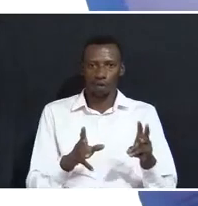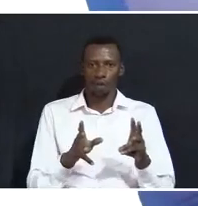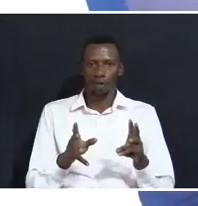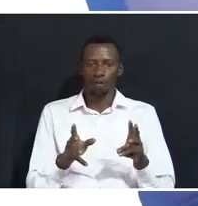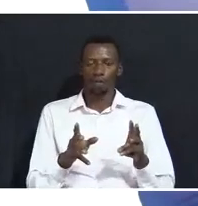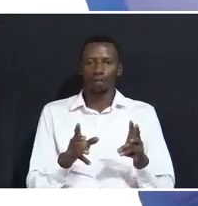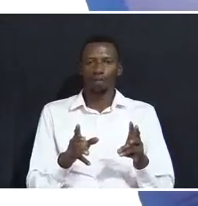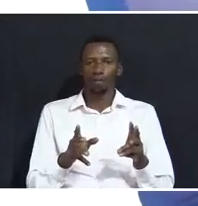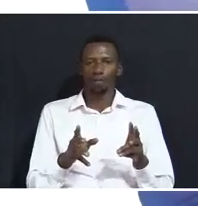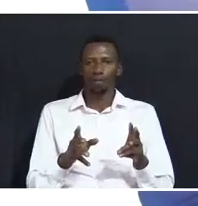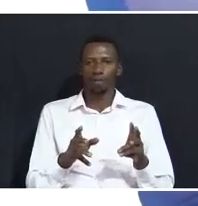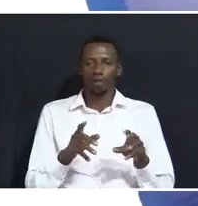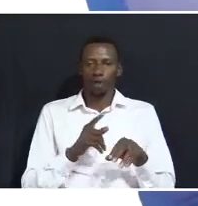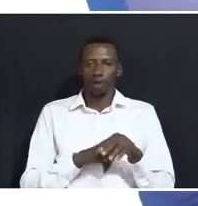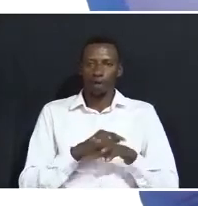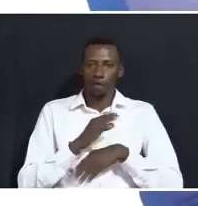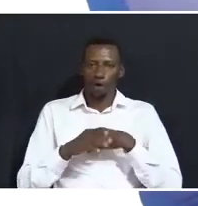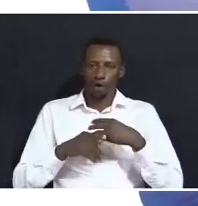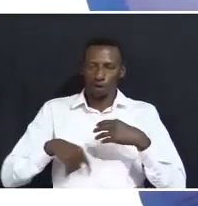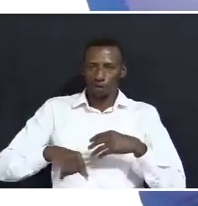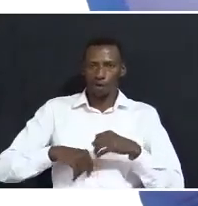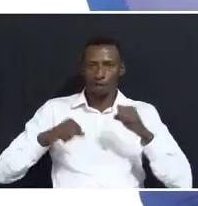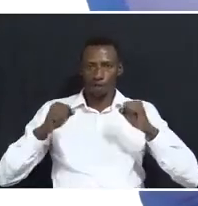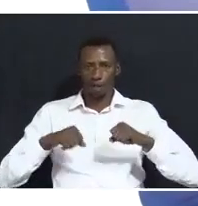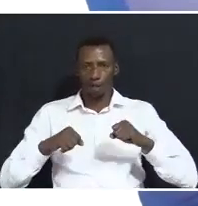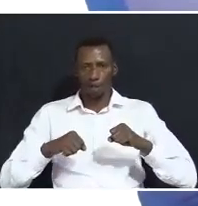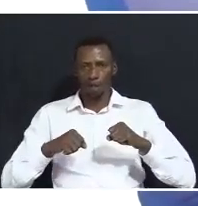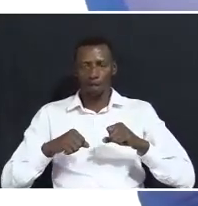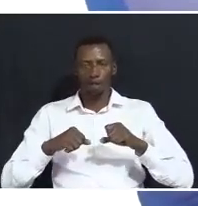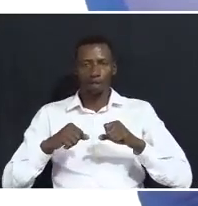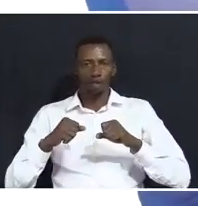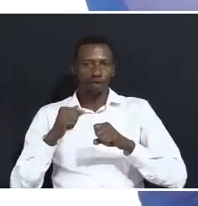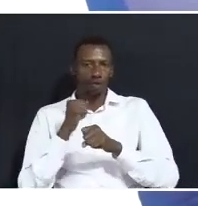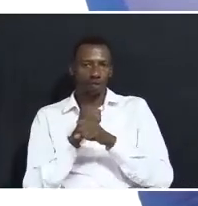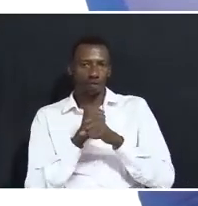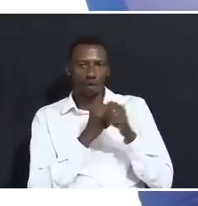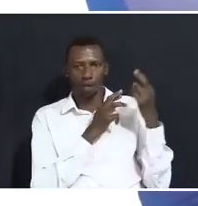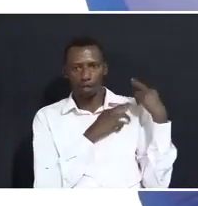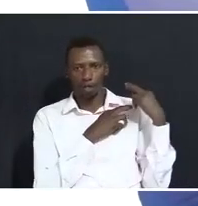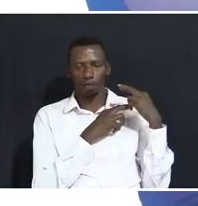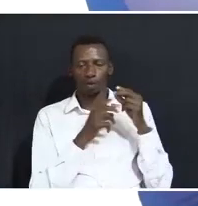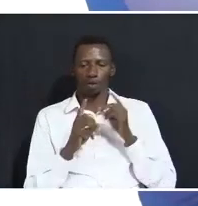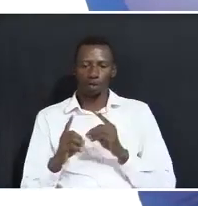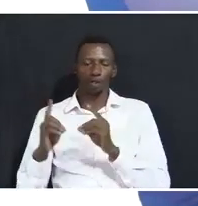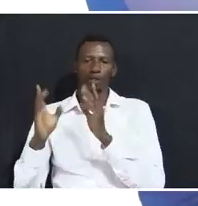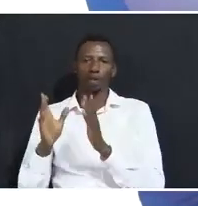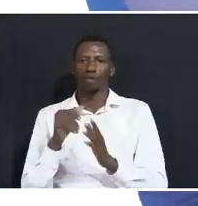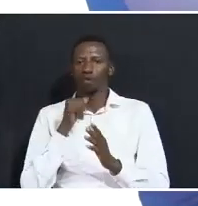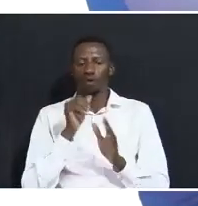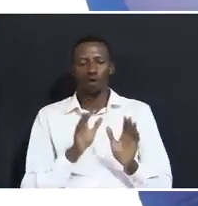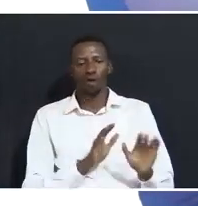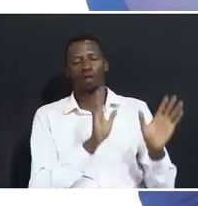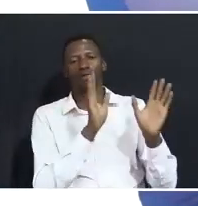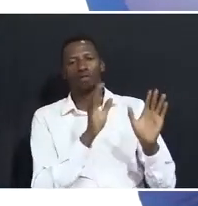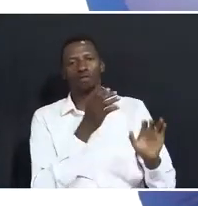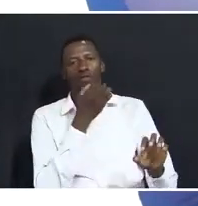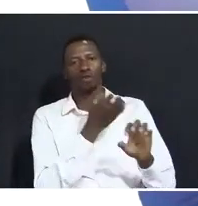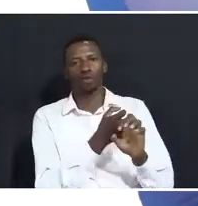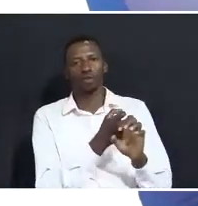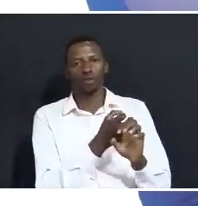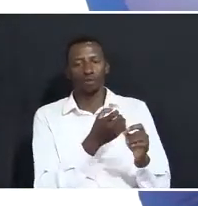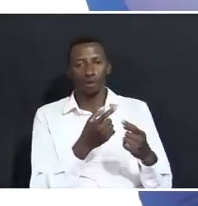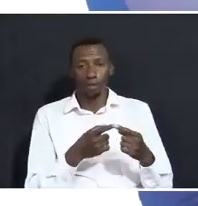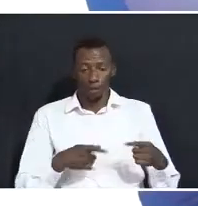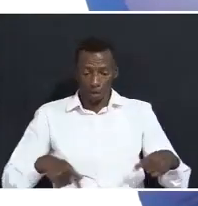script and doing the work of disciples and not letting it to the stones to do it, but we being